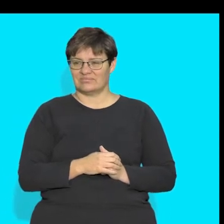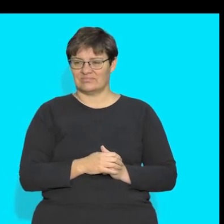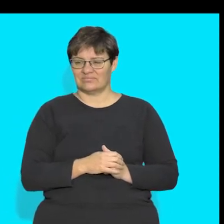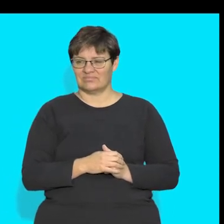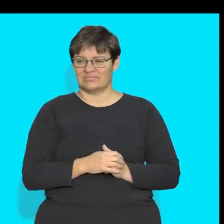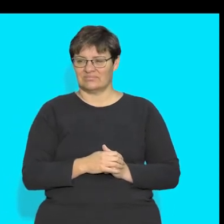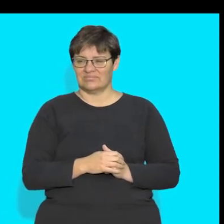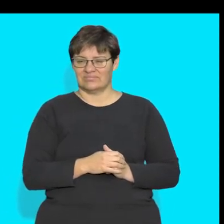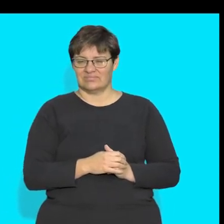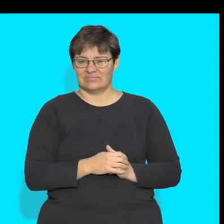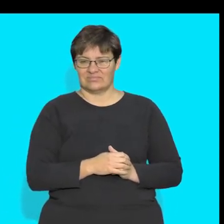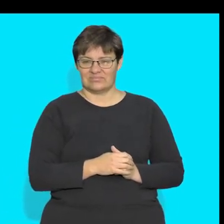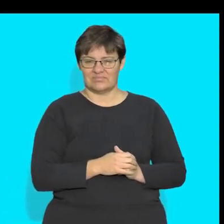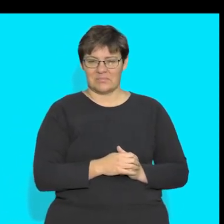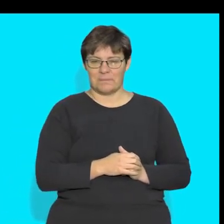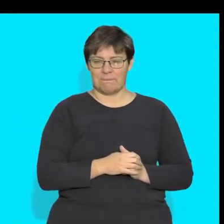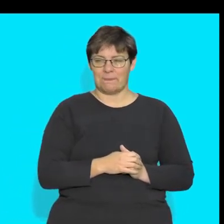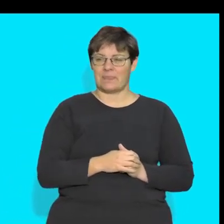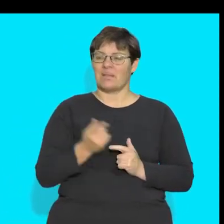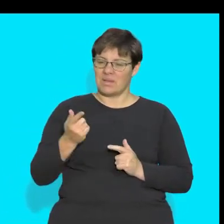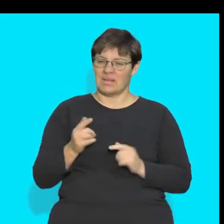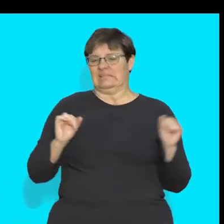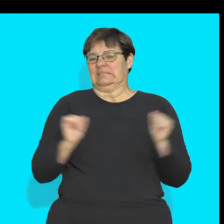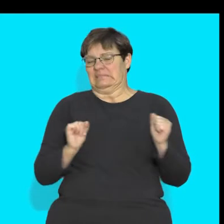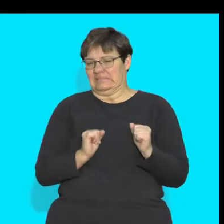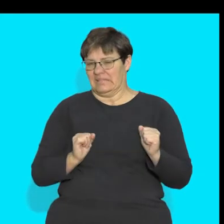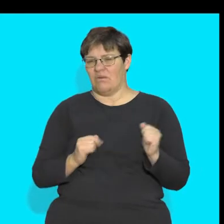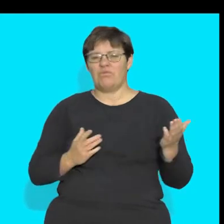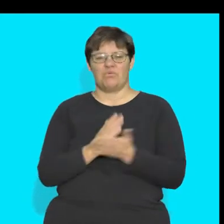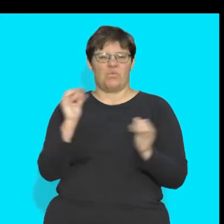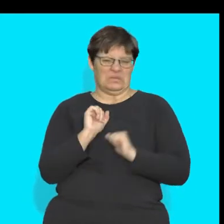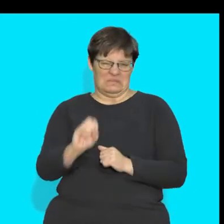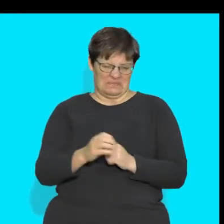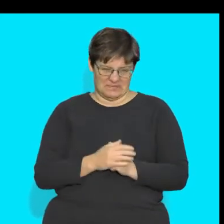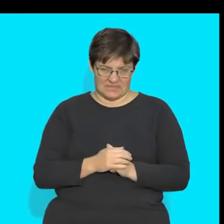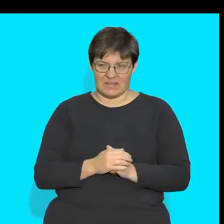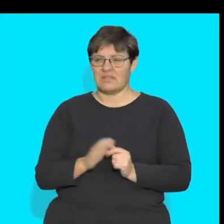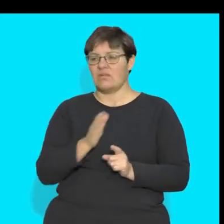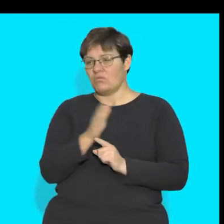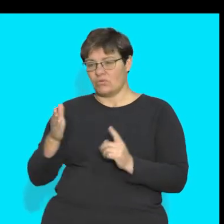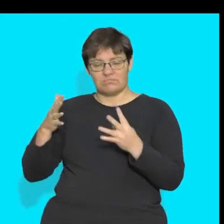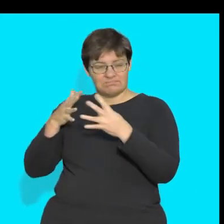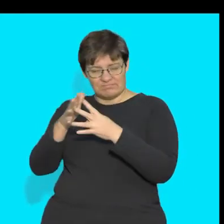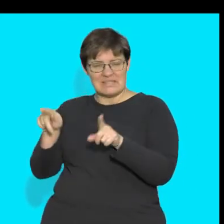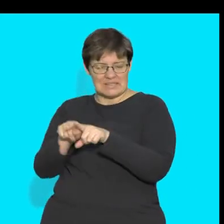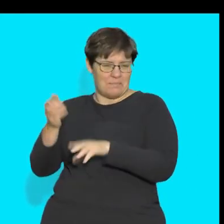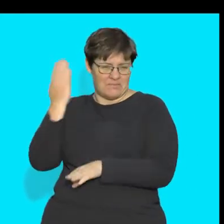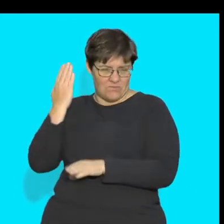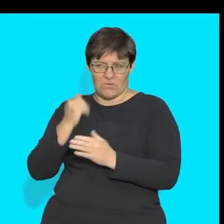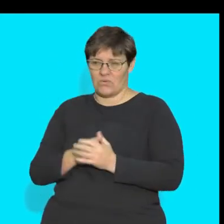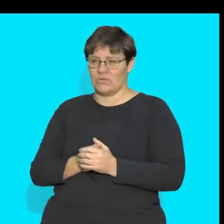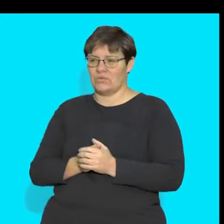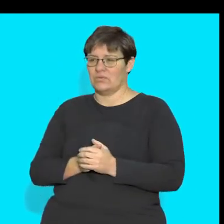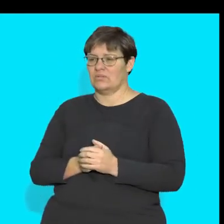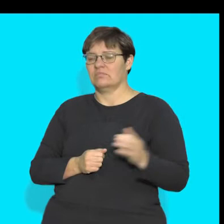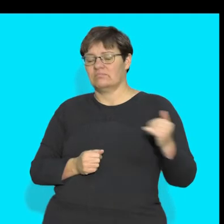cold. Okay, so it's like going through a winter. Then it goes through the slit like we did before.